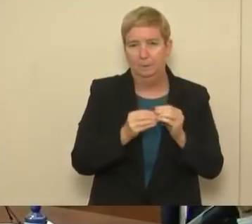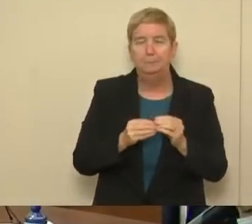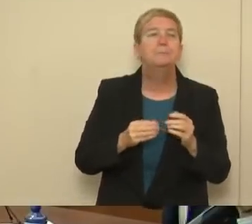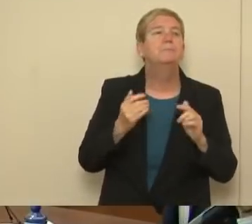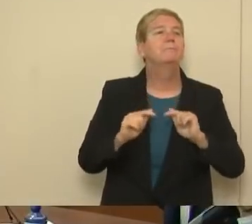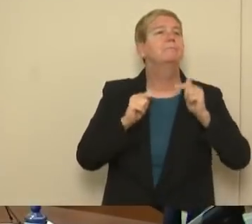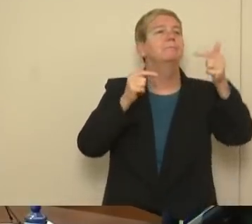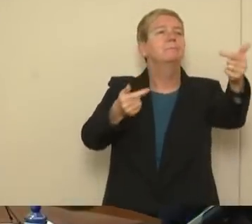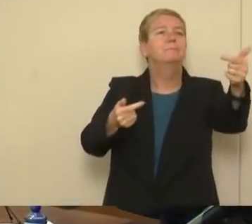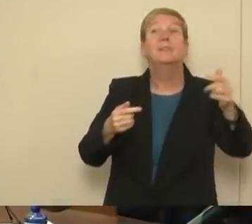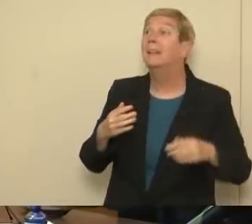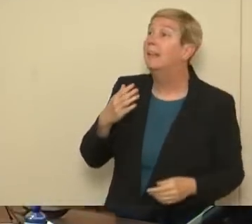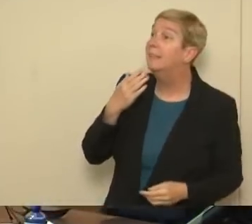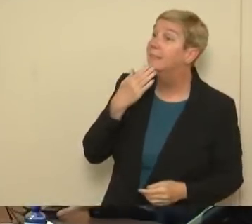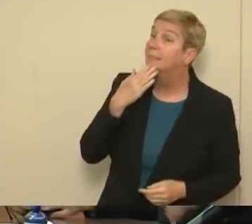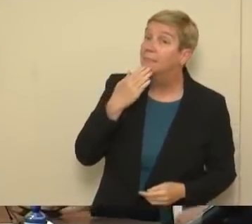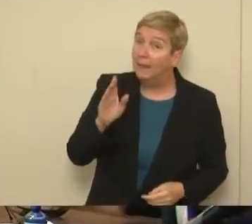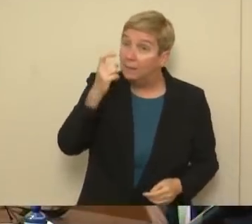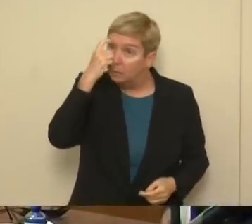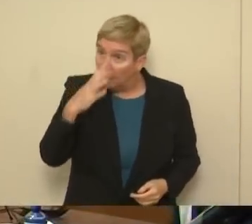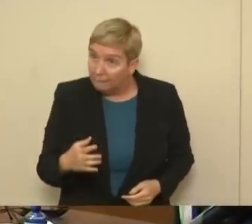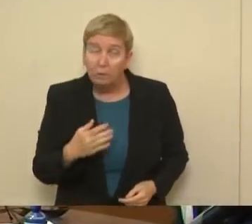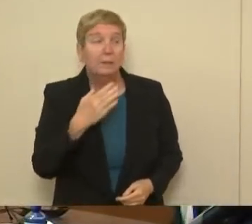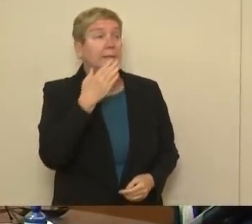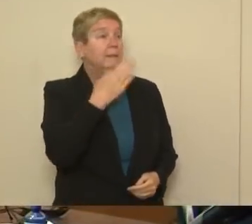Governor, and thank you, Dr. Scrace.